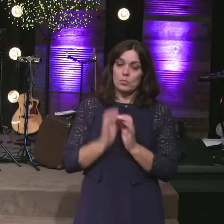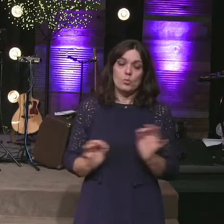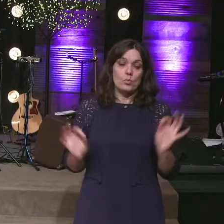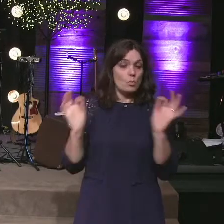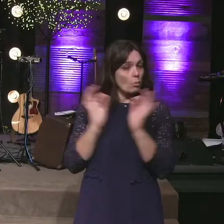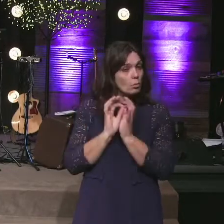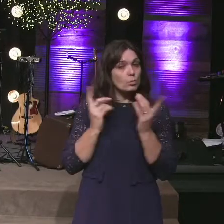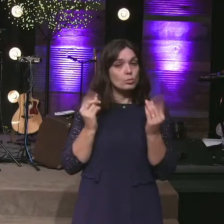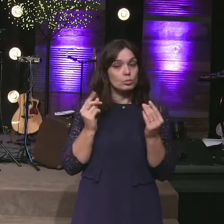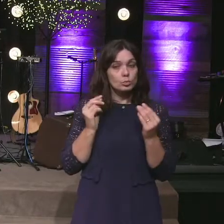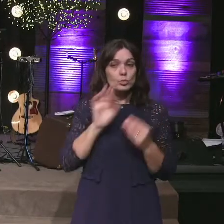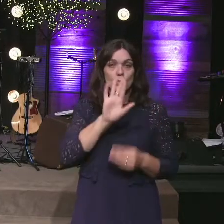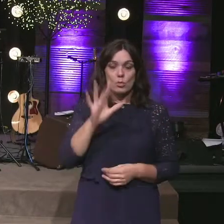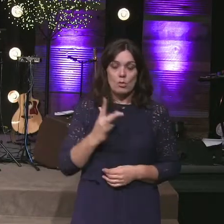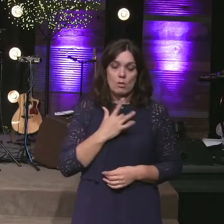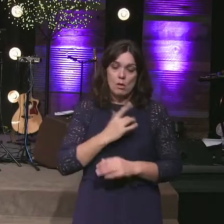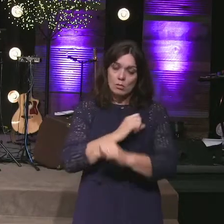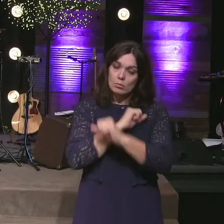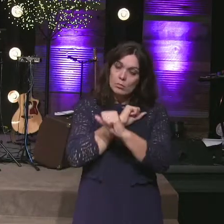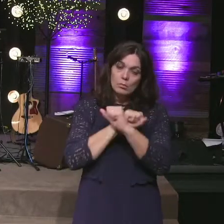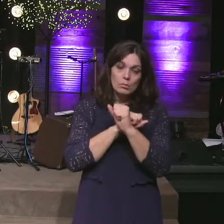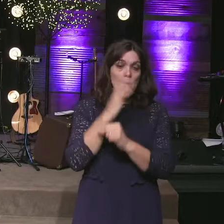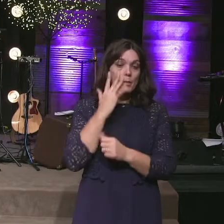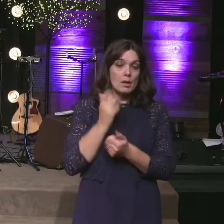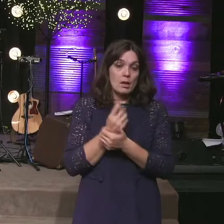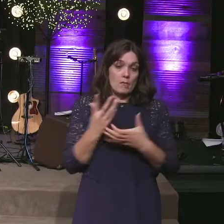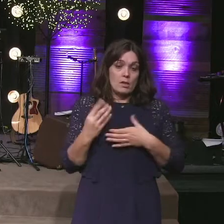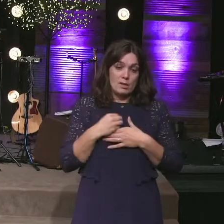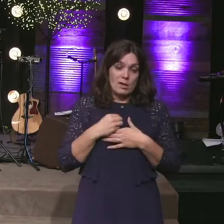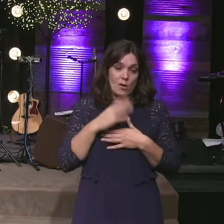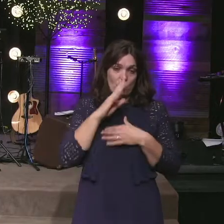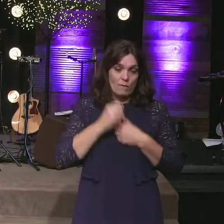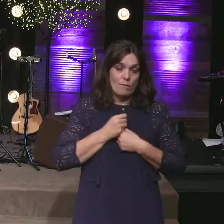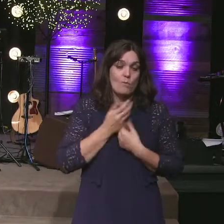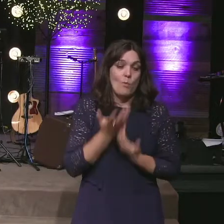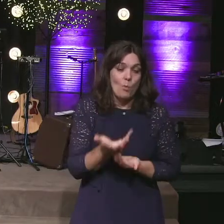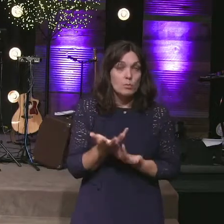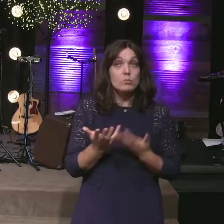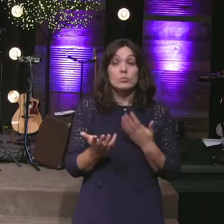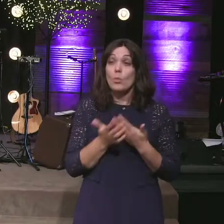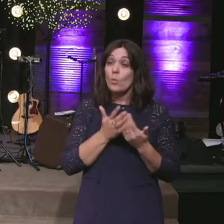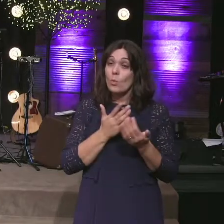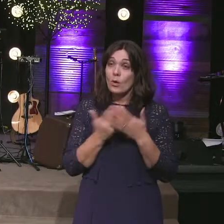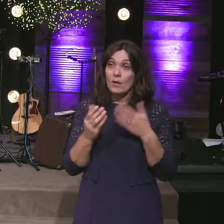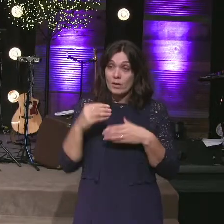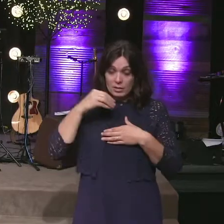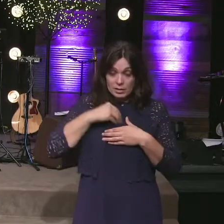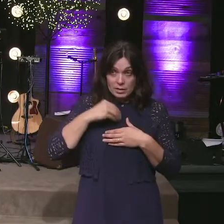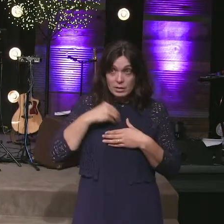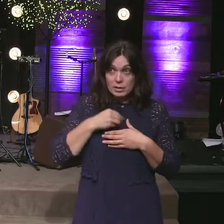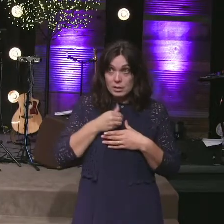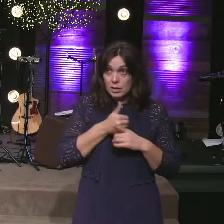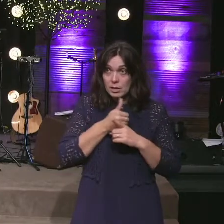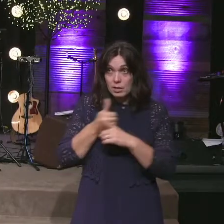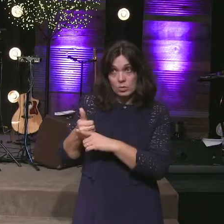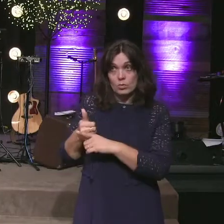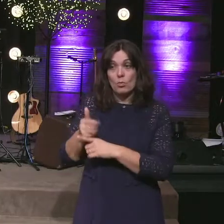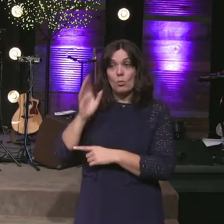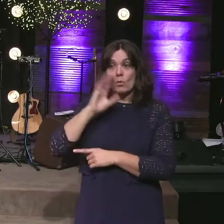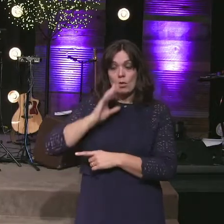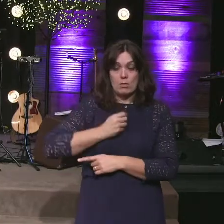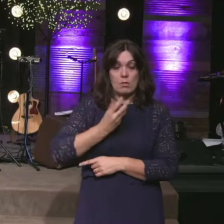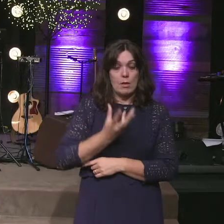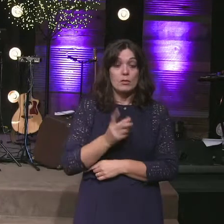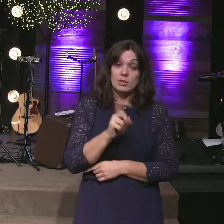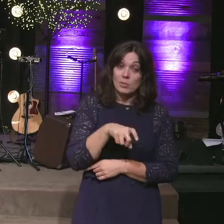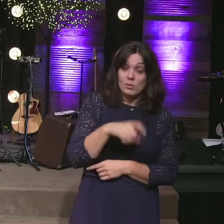do flows out of it. So what is in you is going to come out. It's supposed to. Whether it's good